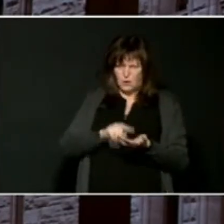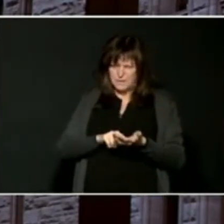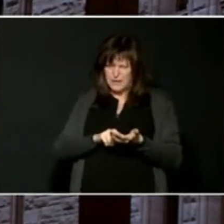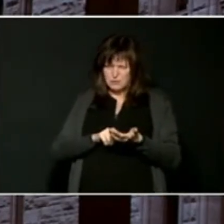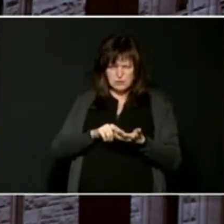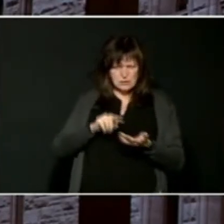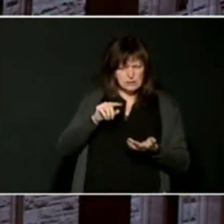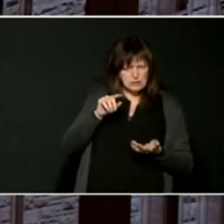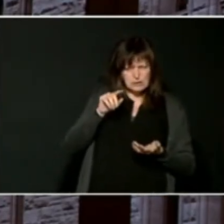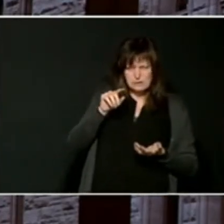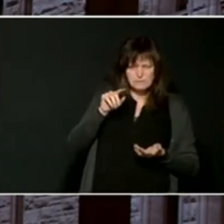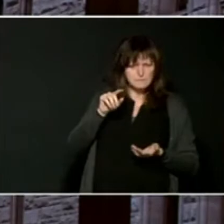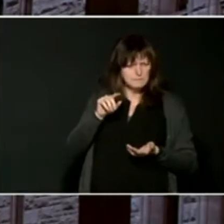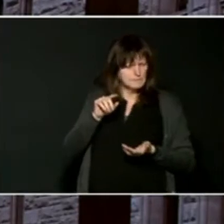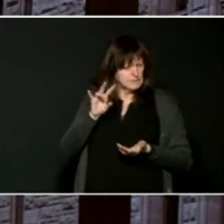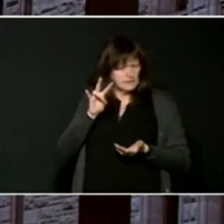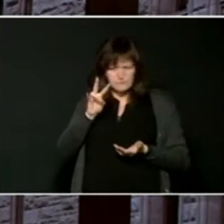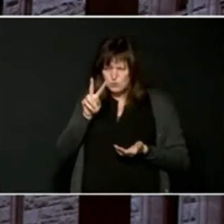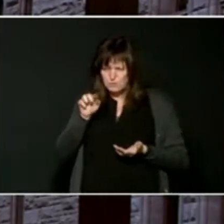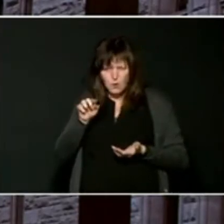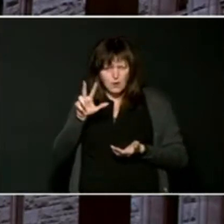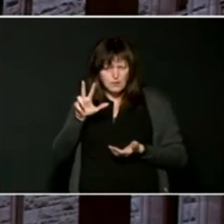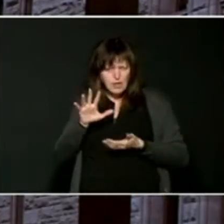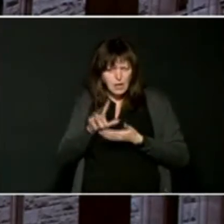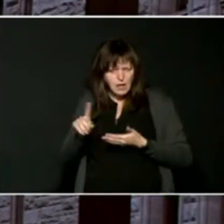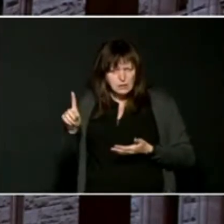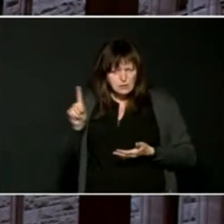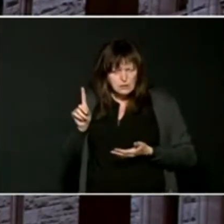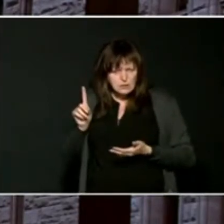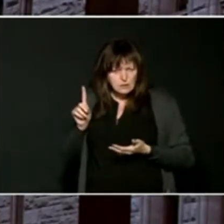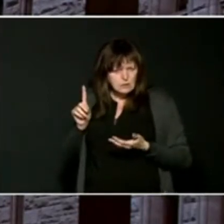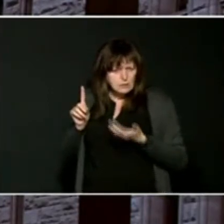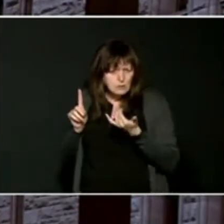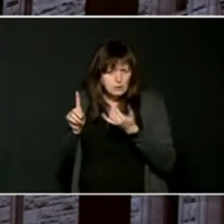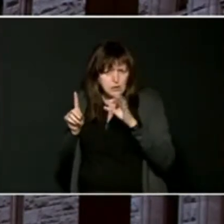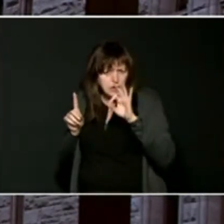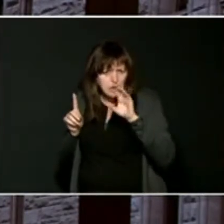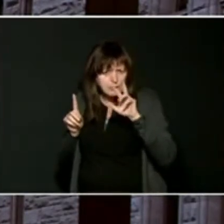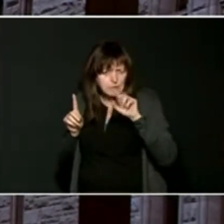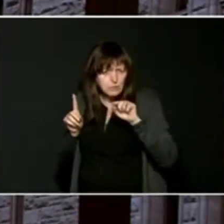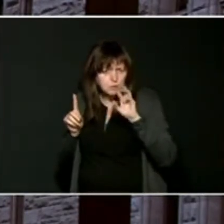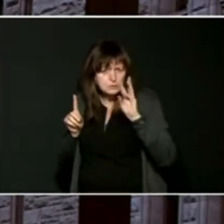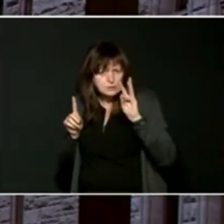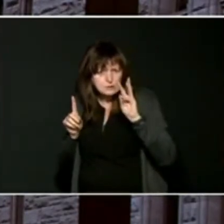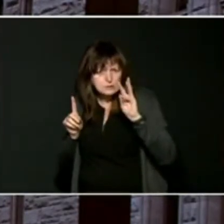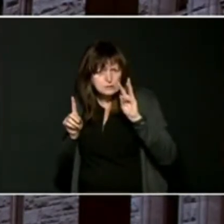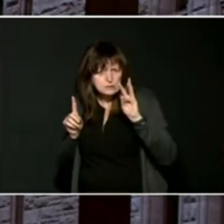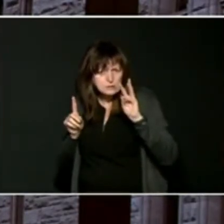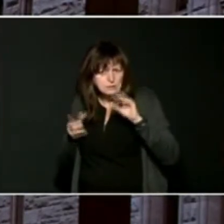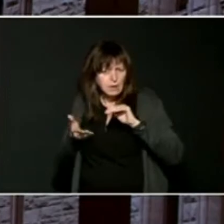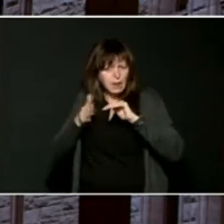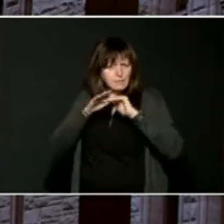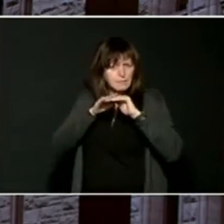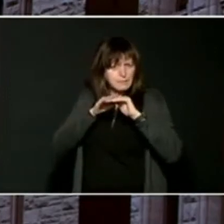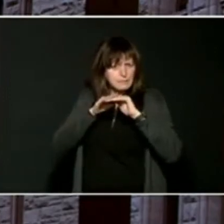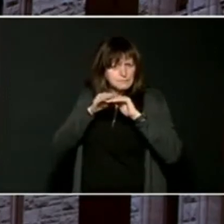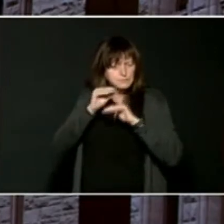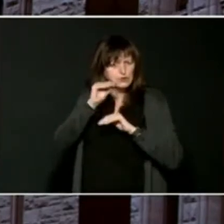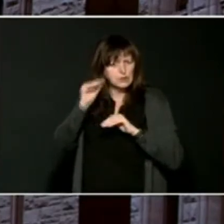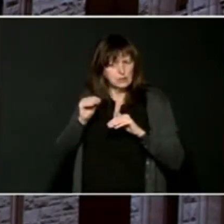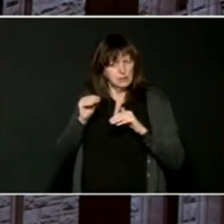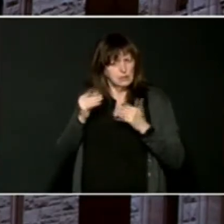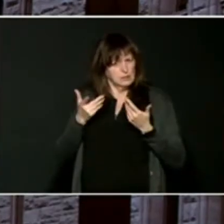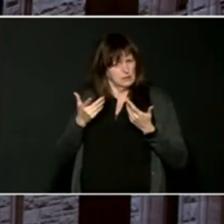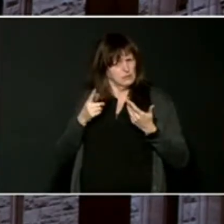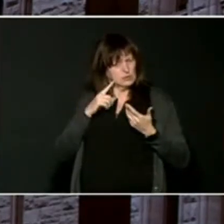72.3 a week ago. We're now at 93.6 this week, and the data isn't even updated, which we'll get today. And it could push us over 100